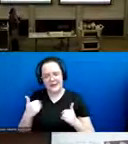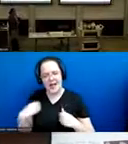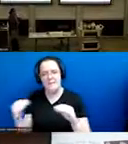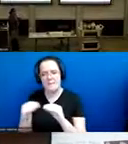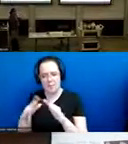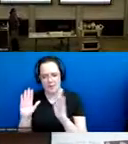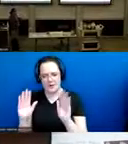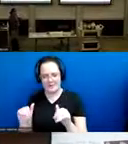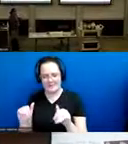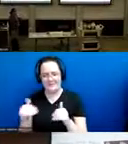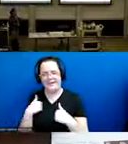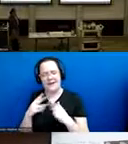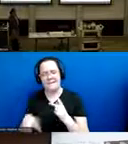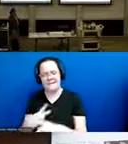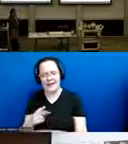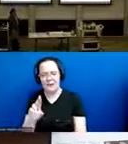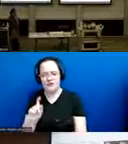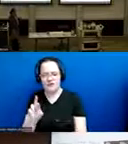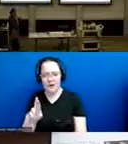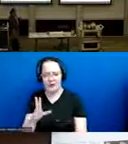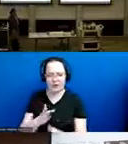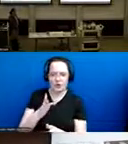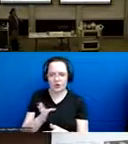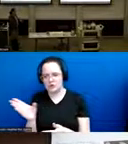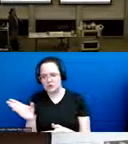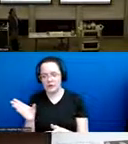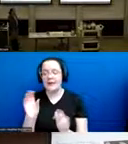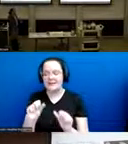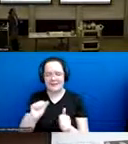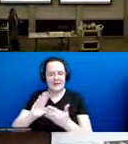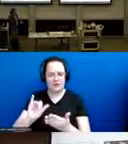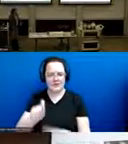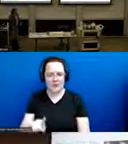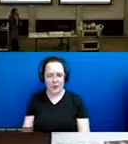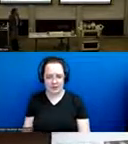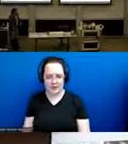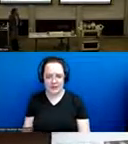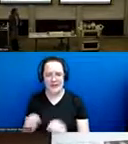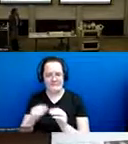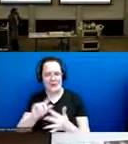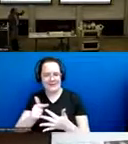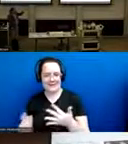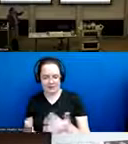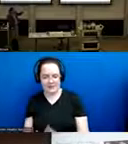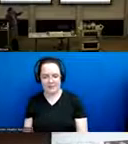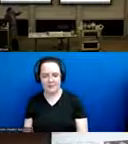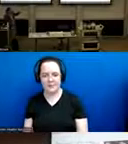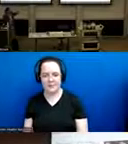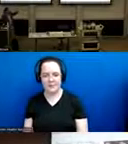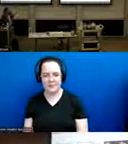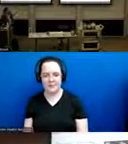of a router where then you can address this question of building circuits of more complex topology, right? But that's in